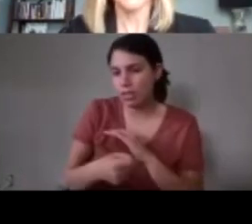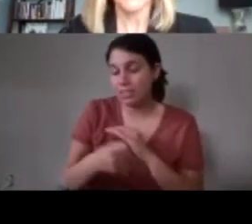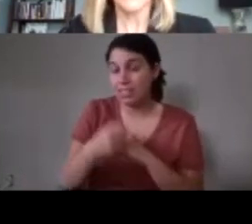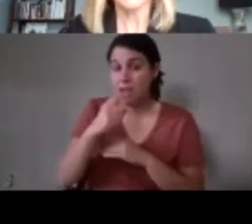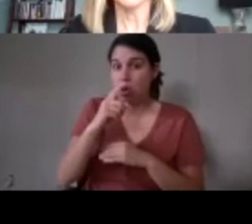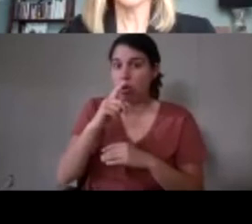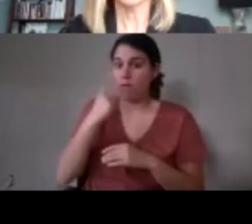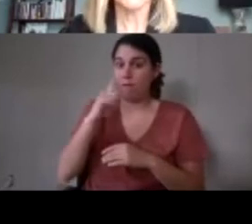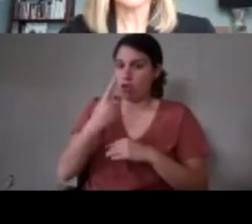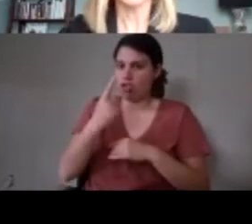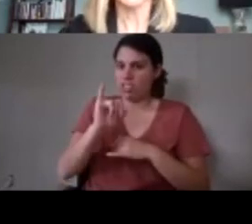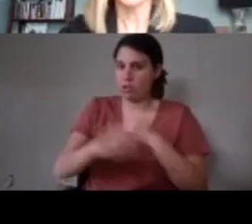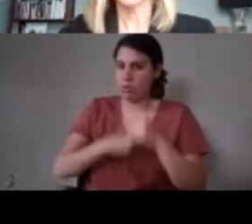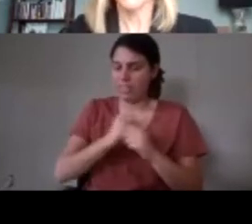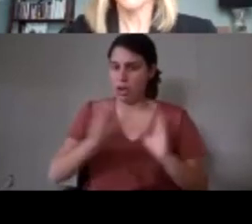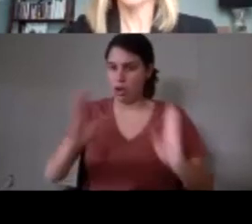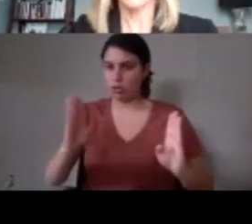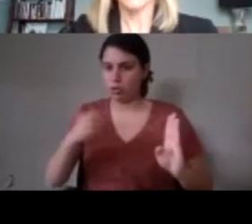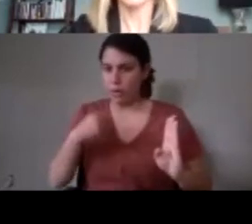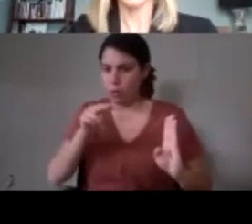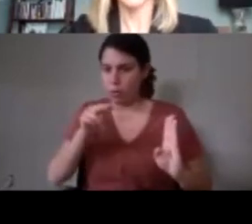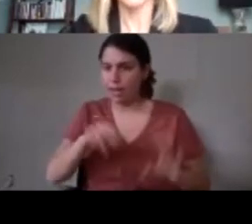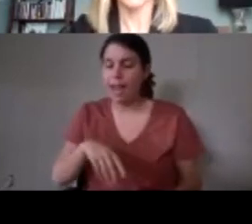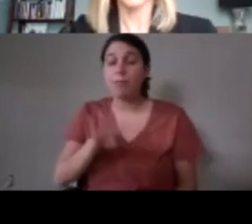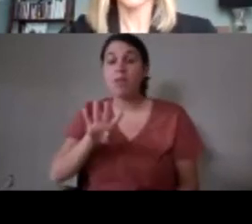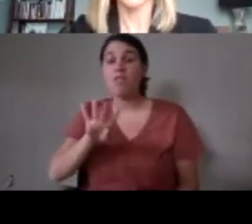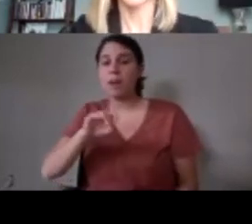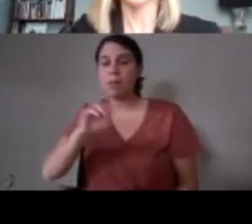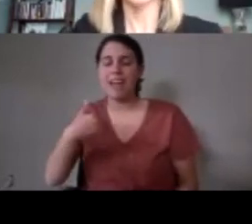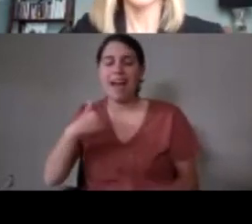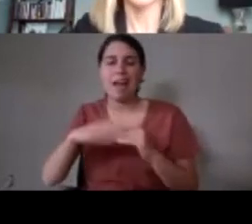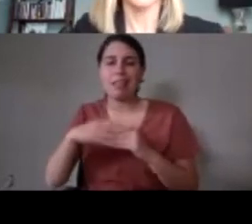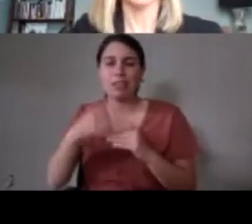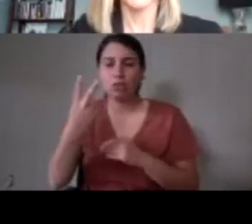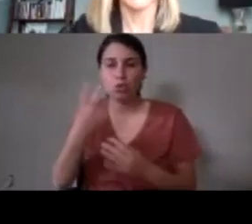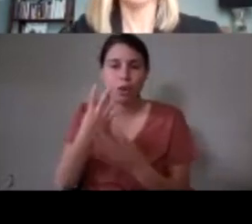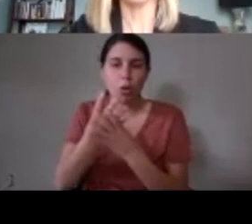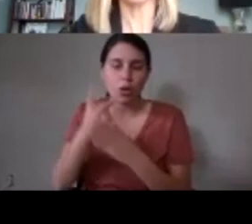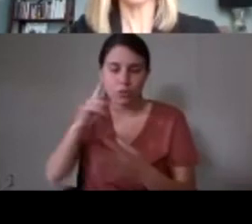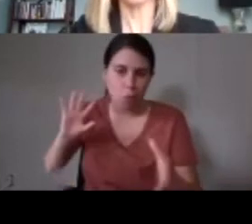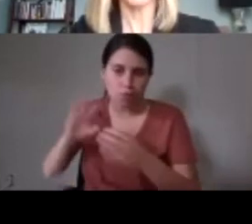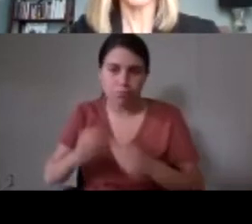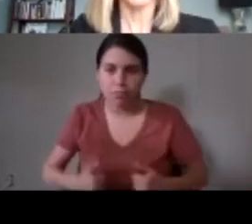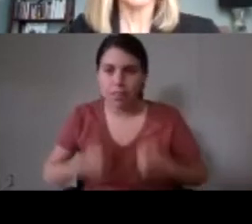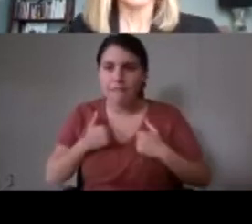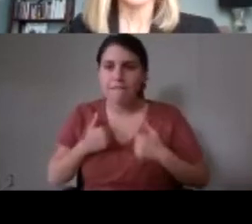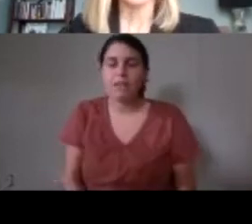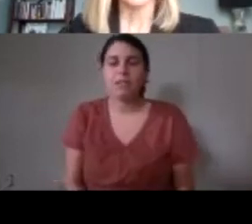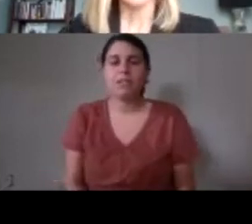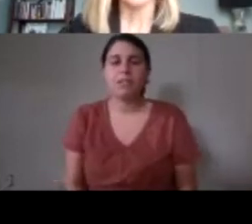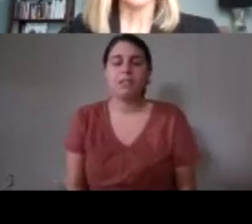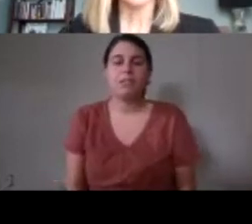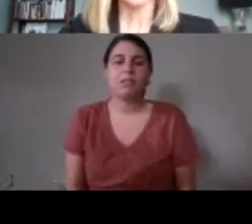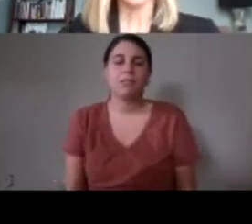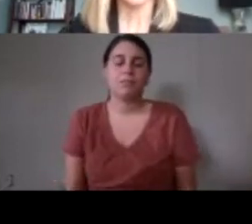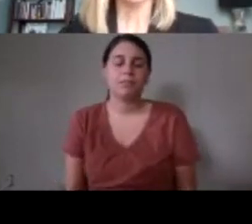on, and 48% had at least 2 incarcerations in their lifetime. So